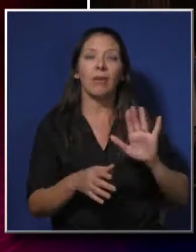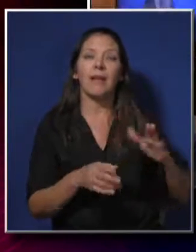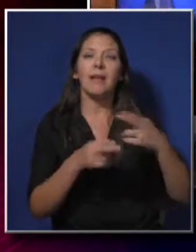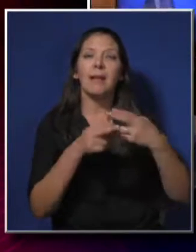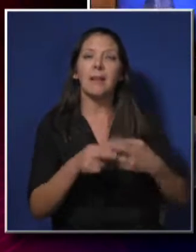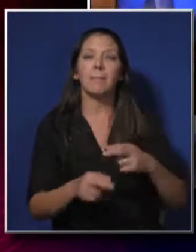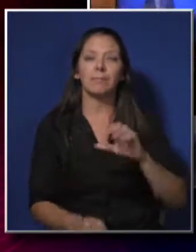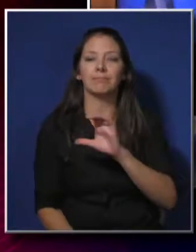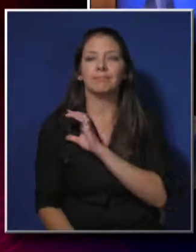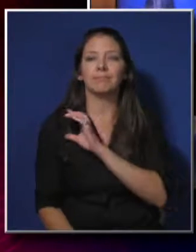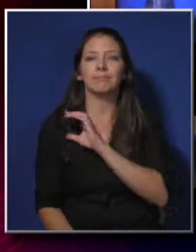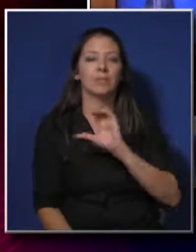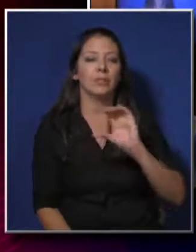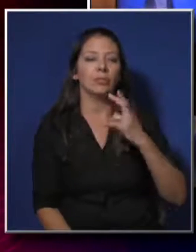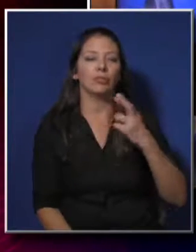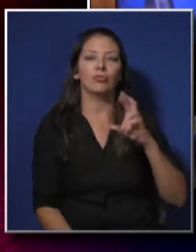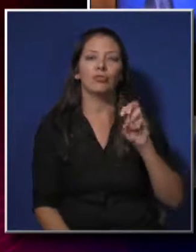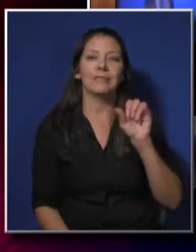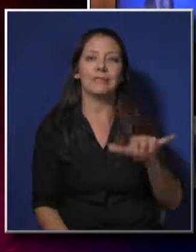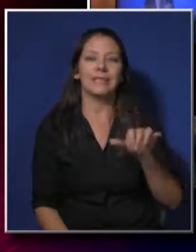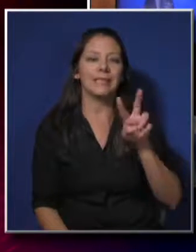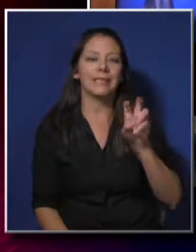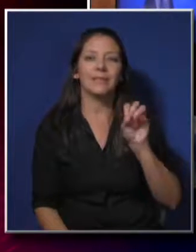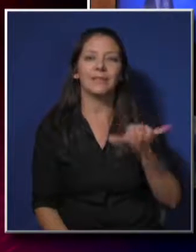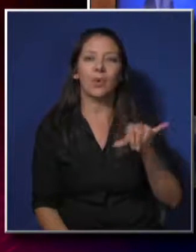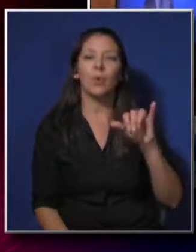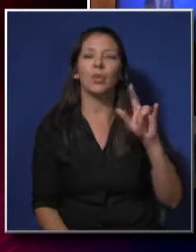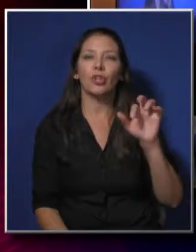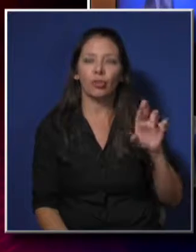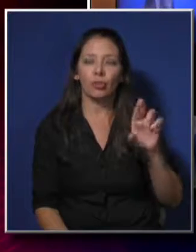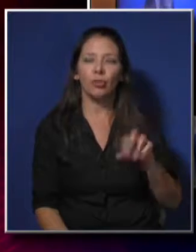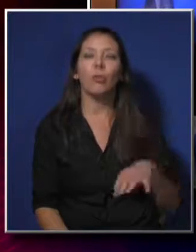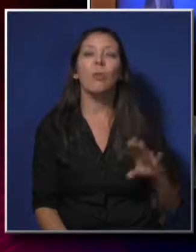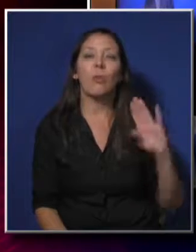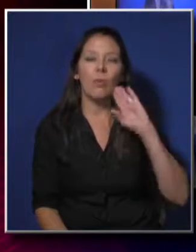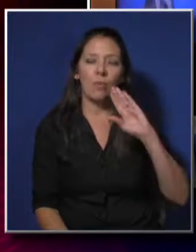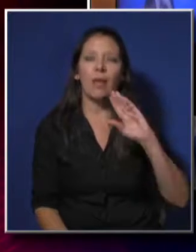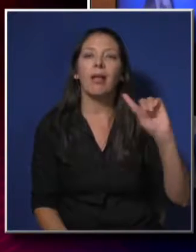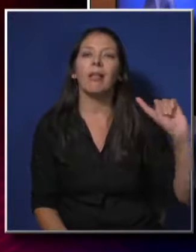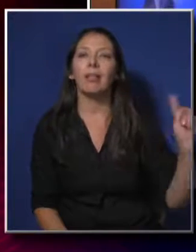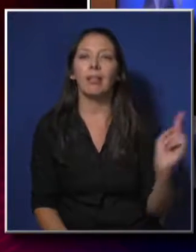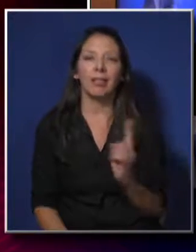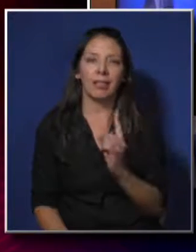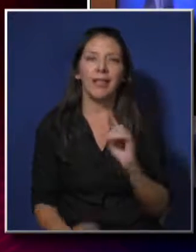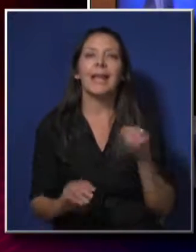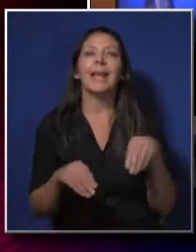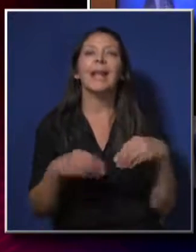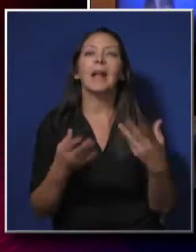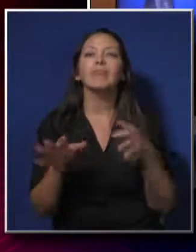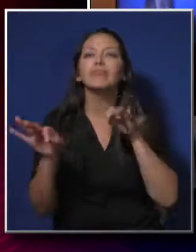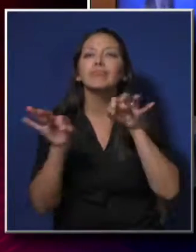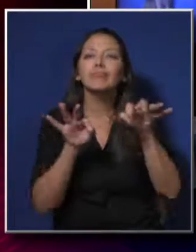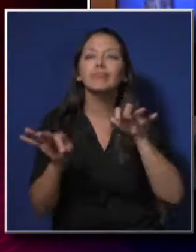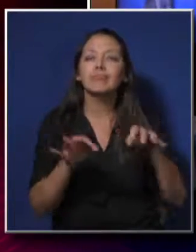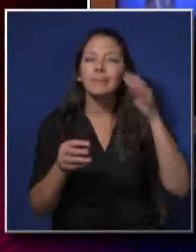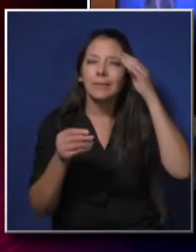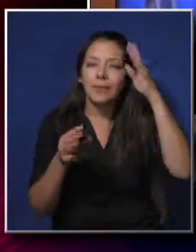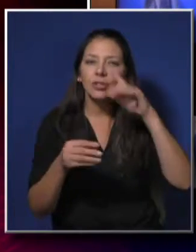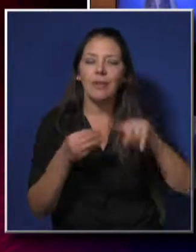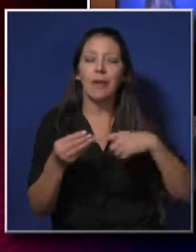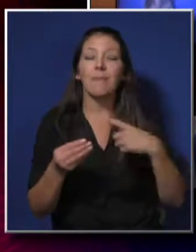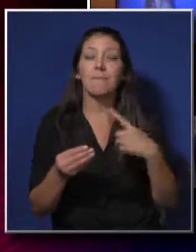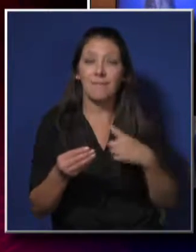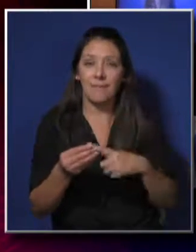is Chrissy Boyer. She will be coming up and give you some information about the